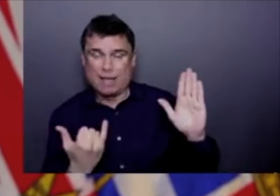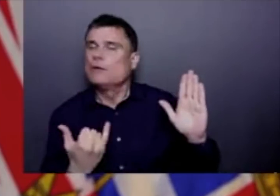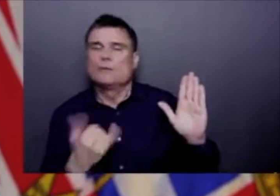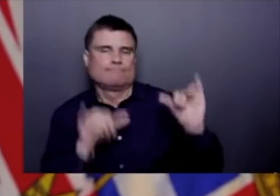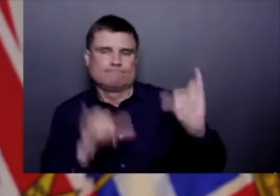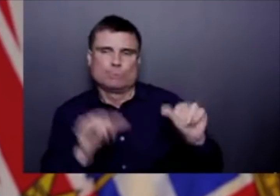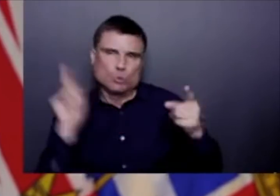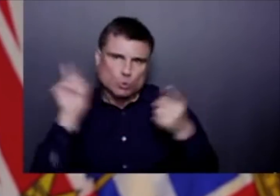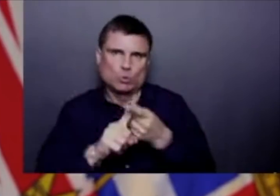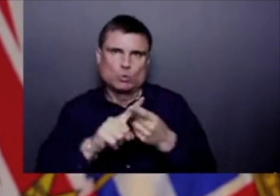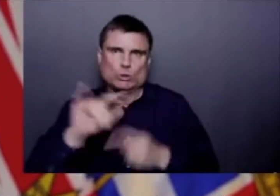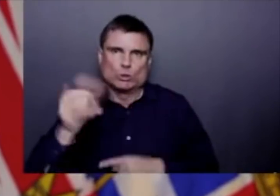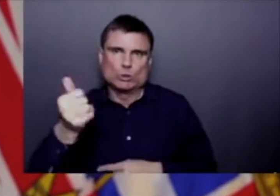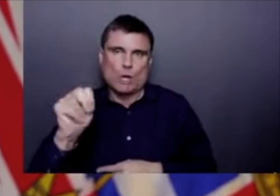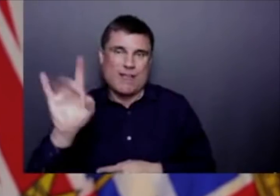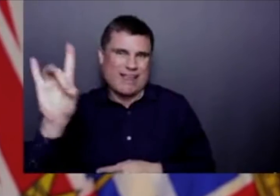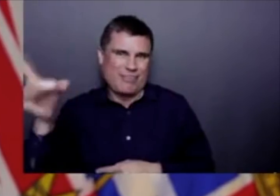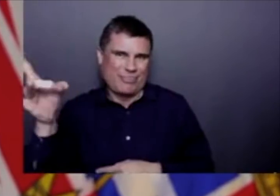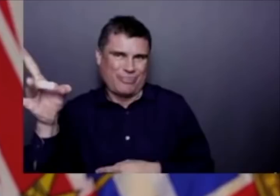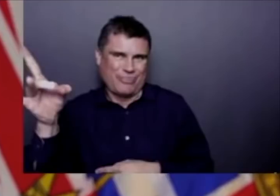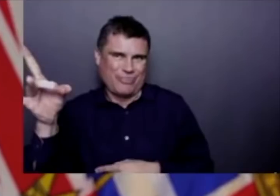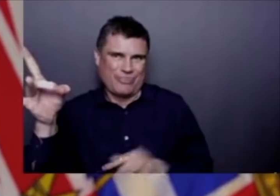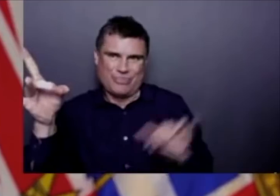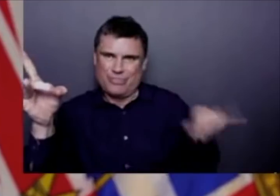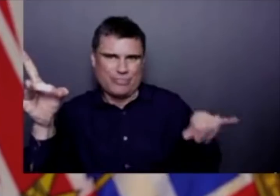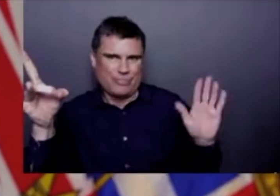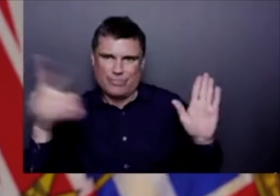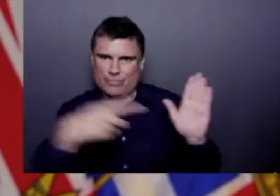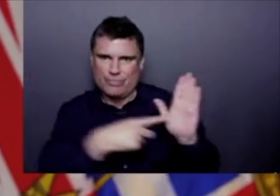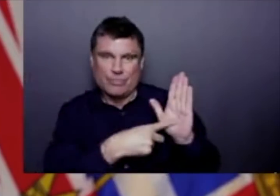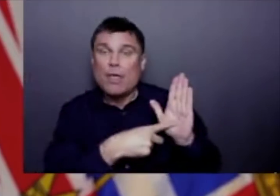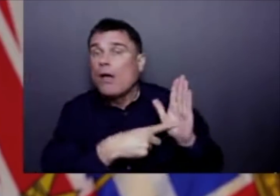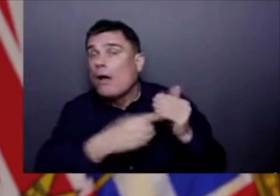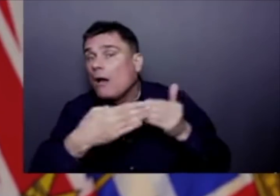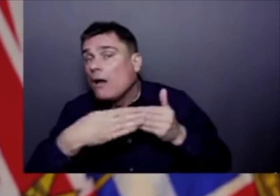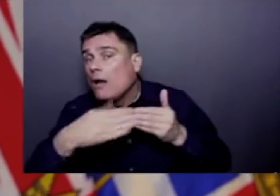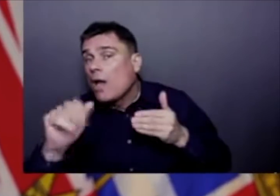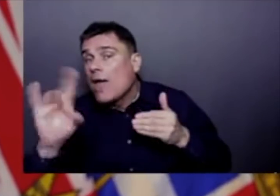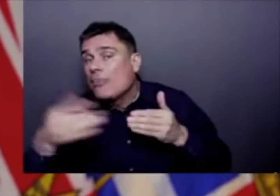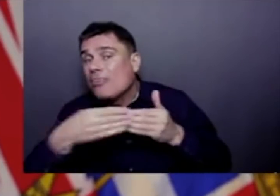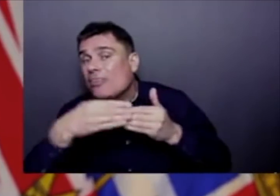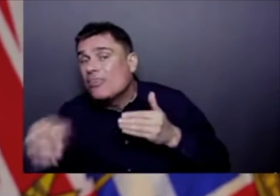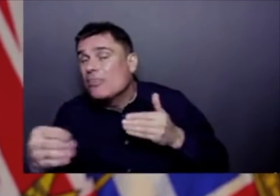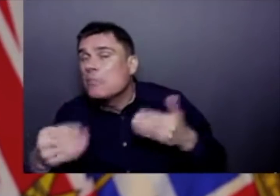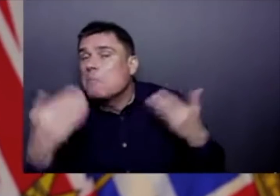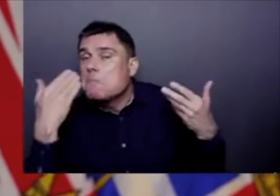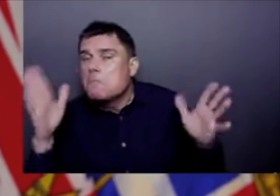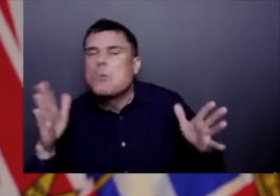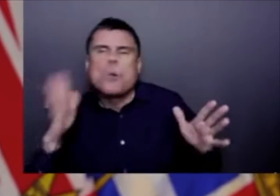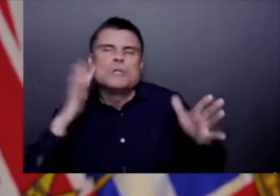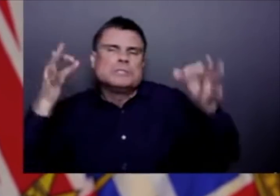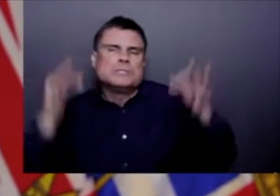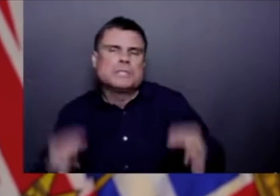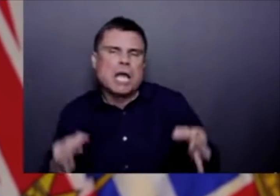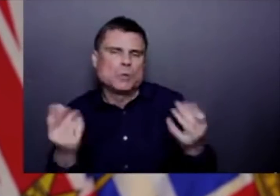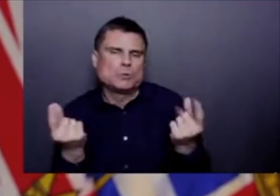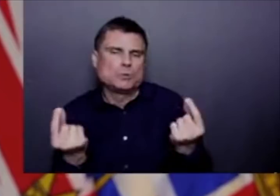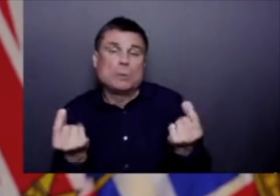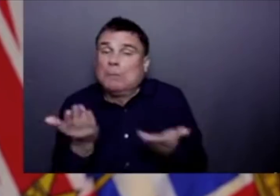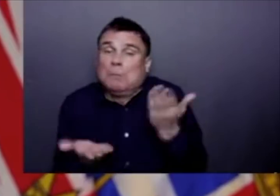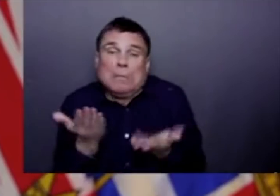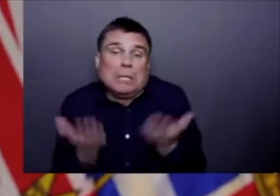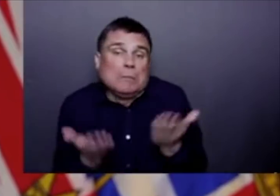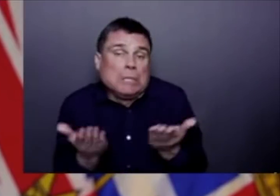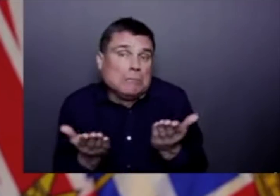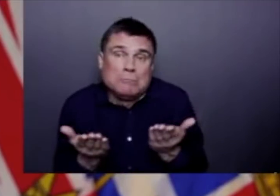sense? Where are the areas that we're seeing transmission? So those are things that we are monitoring on an ongoing basis, and we will have more, of course,